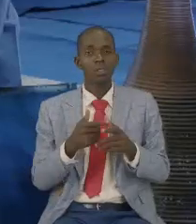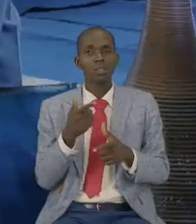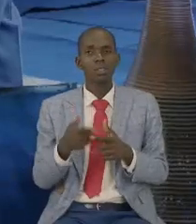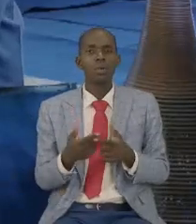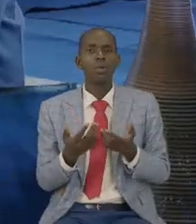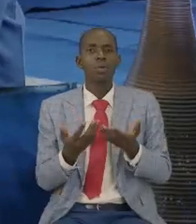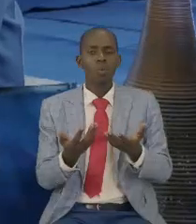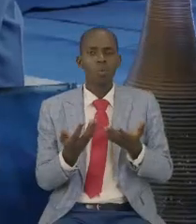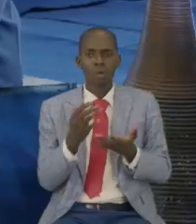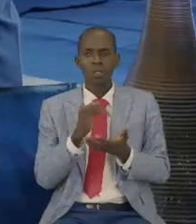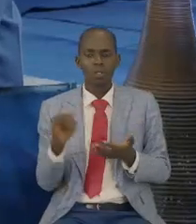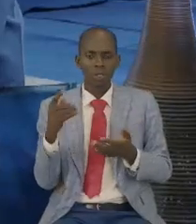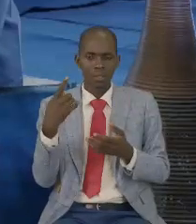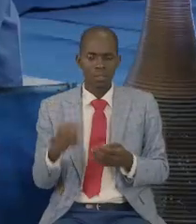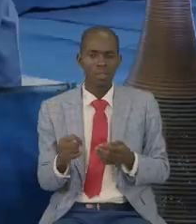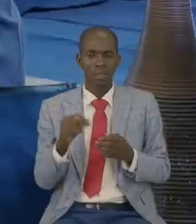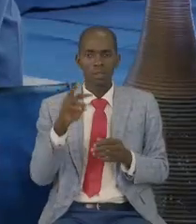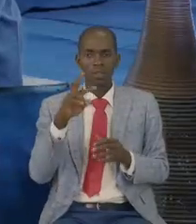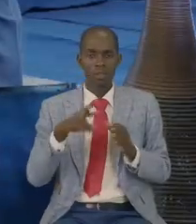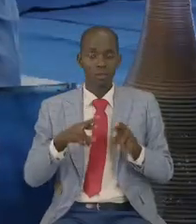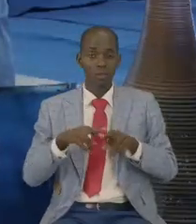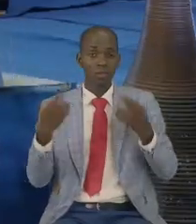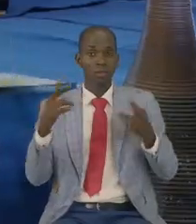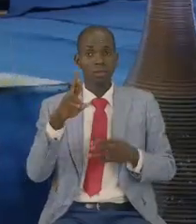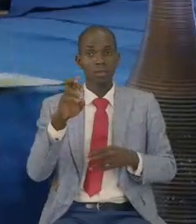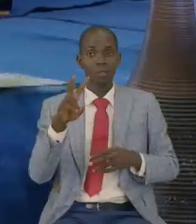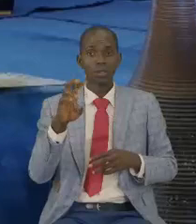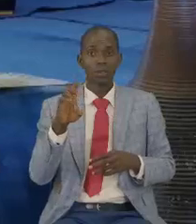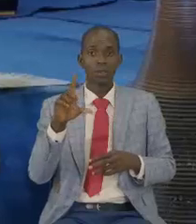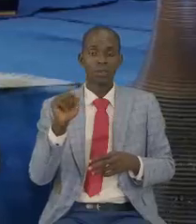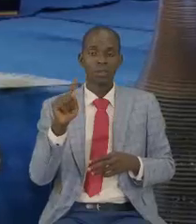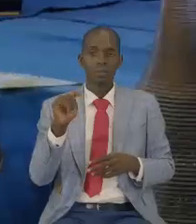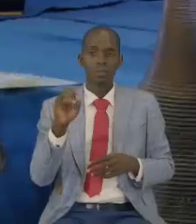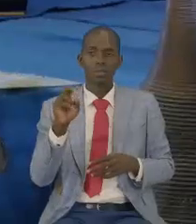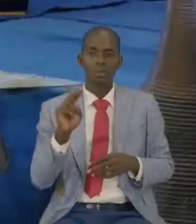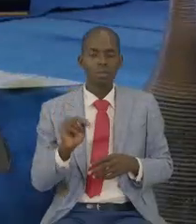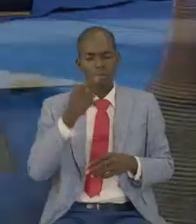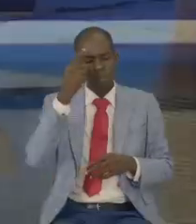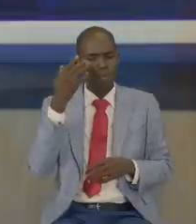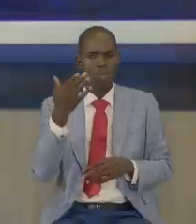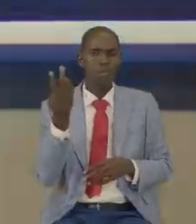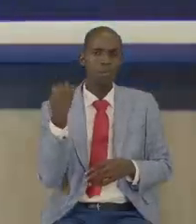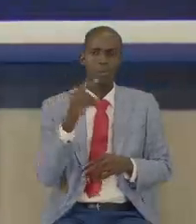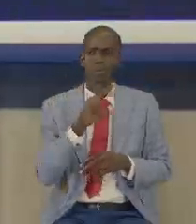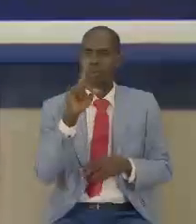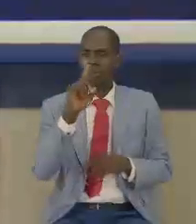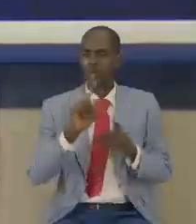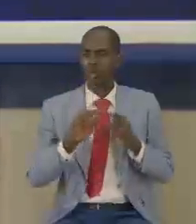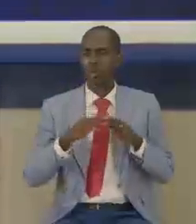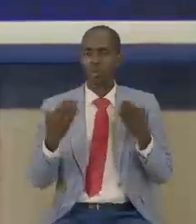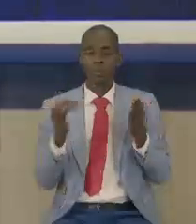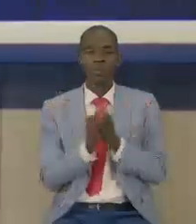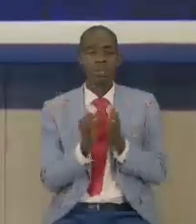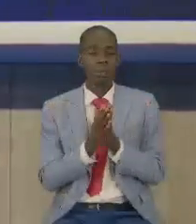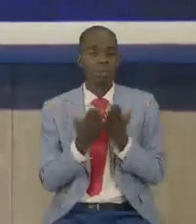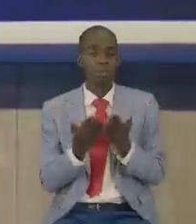there was no one to open that book of eternal redemption, John wept, a symbol